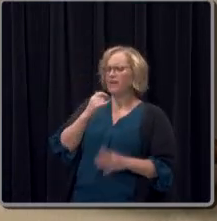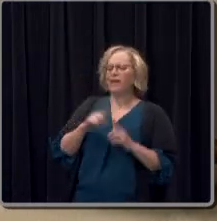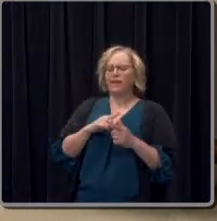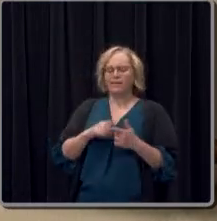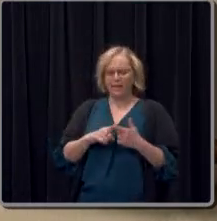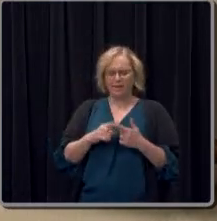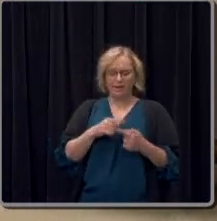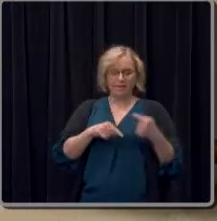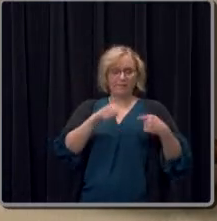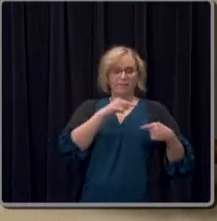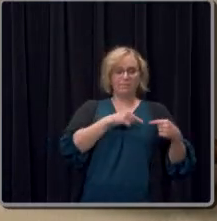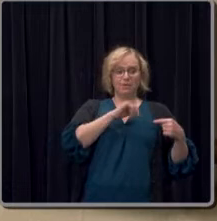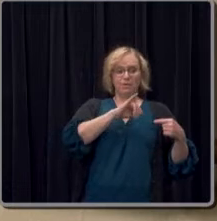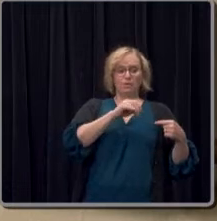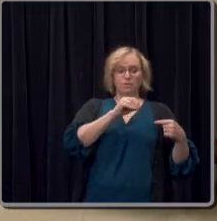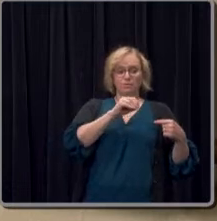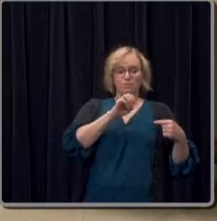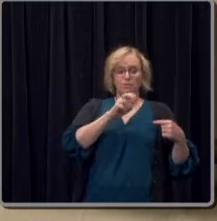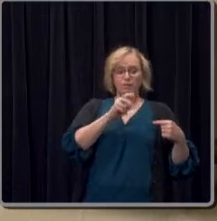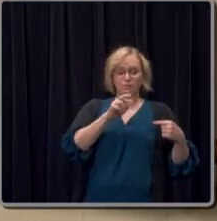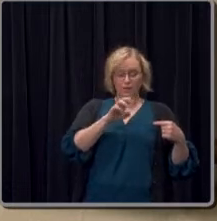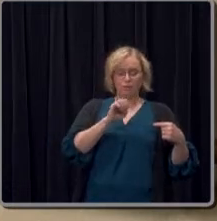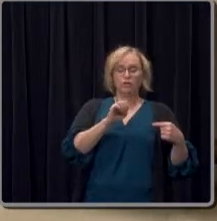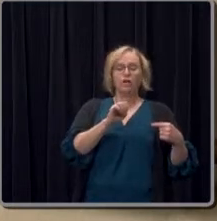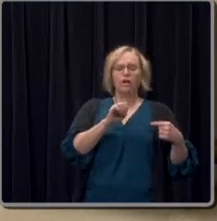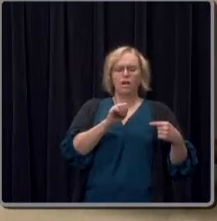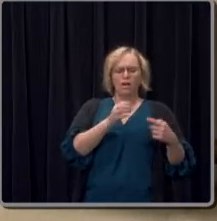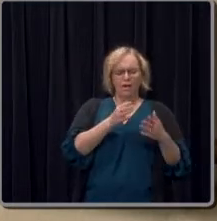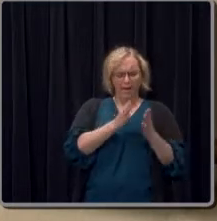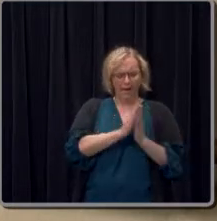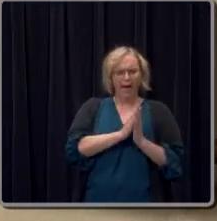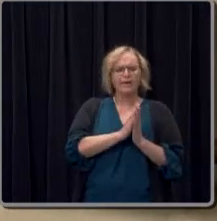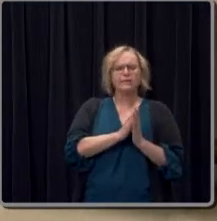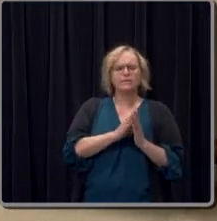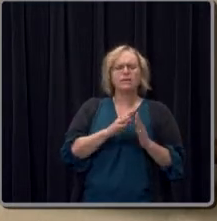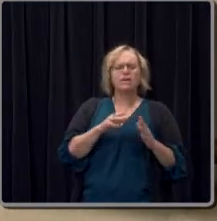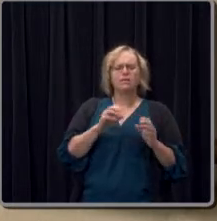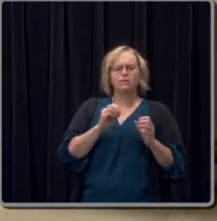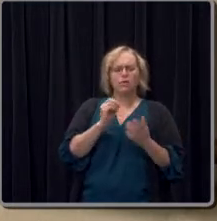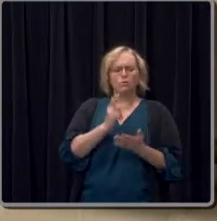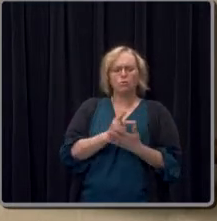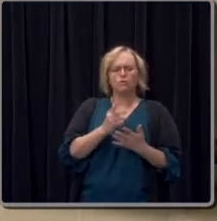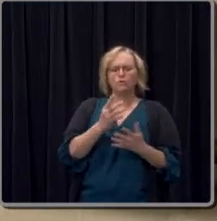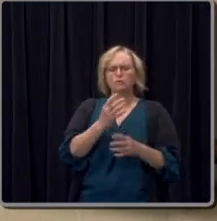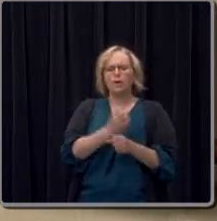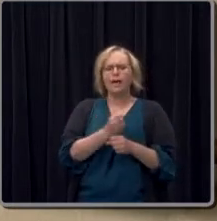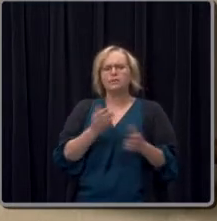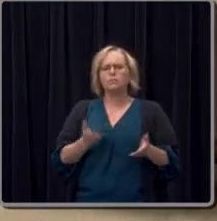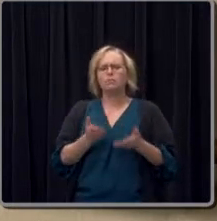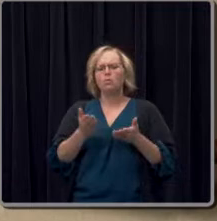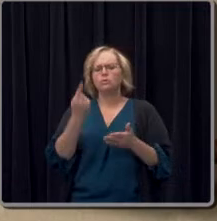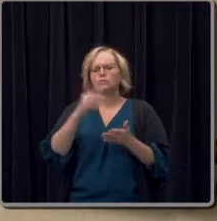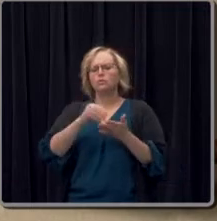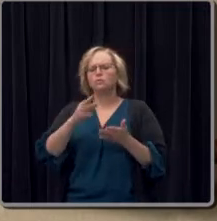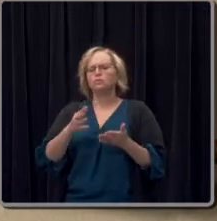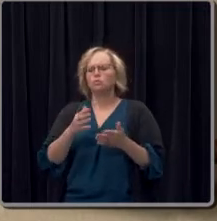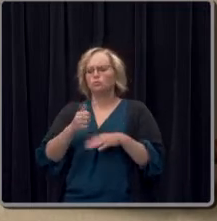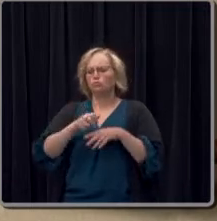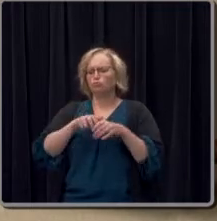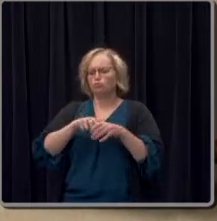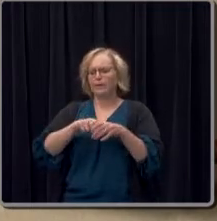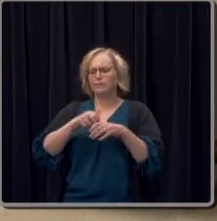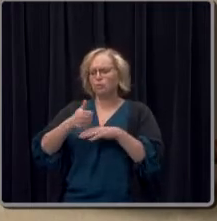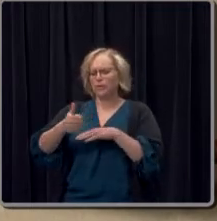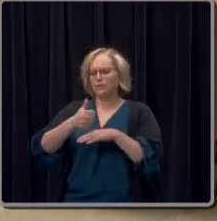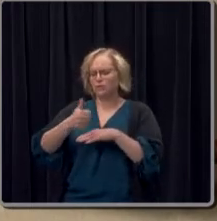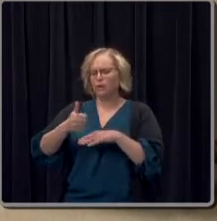Beveridge, that district staff asked the board for approval to go solicit proposals for student transportation. The proposal stated that the